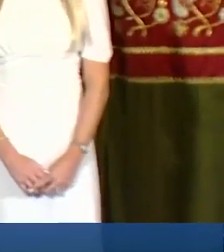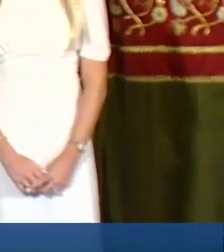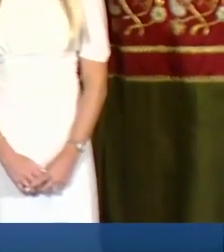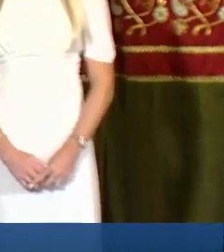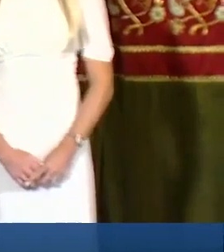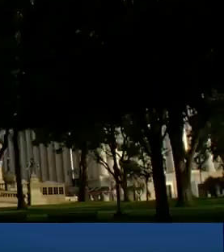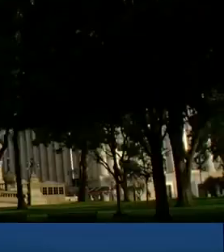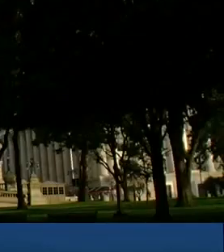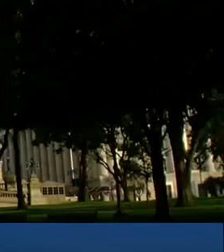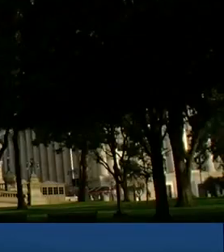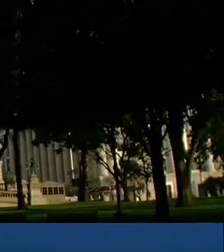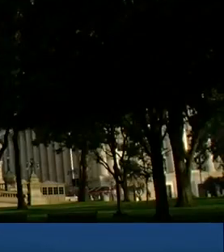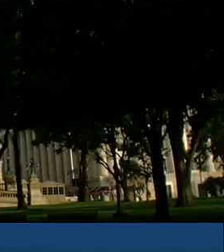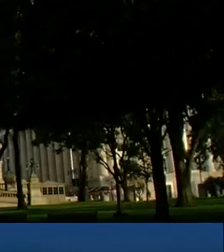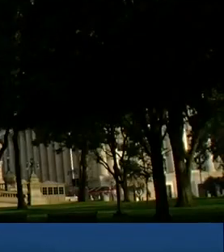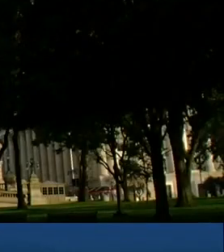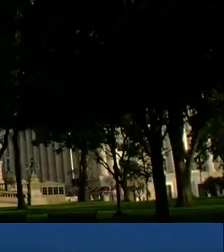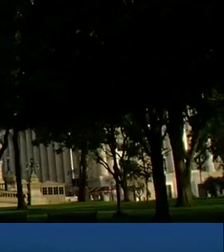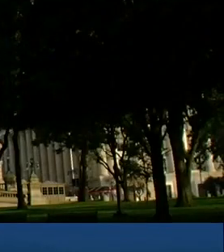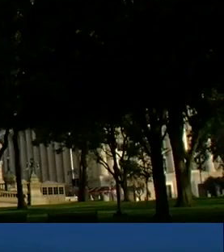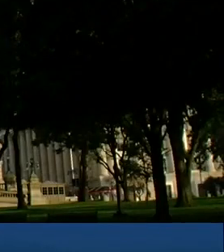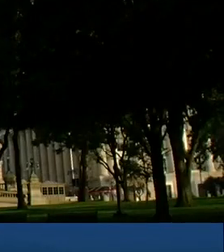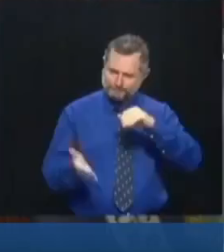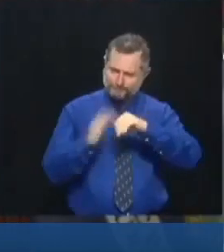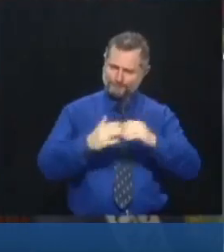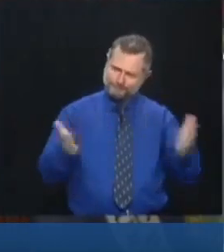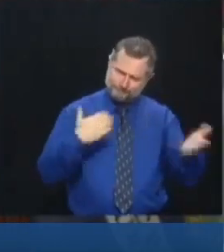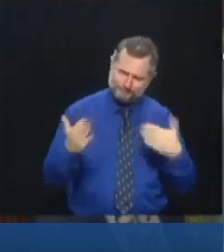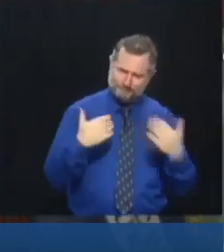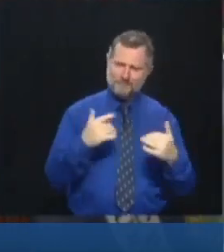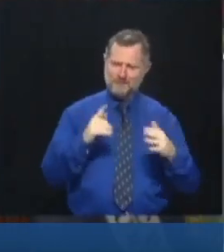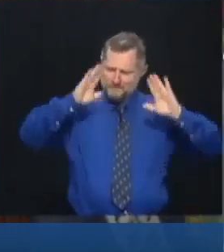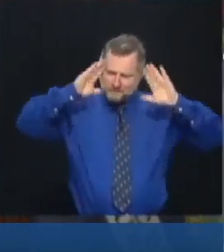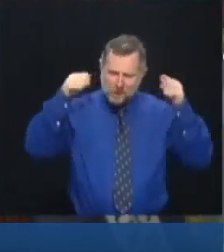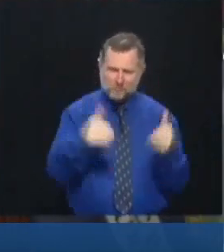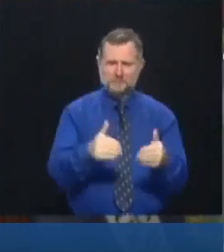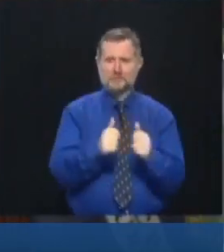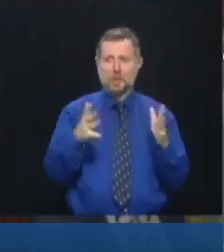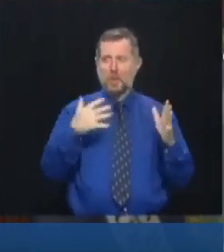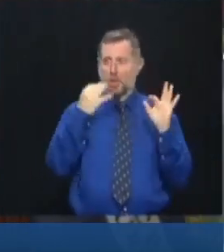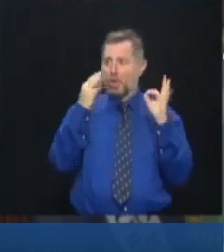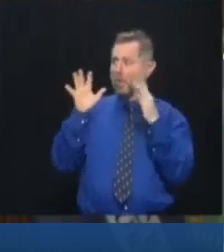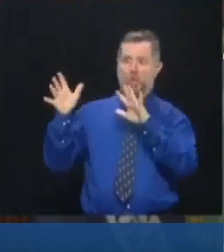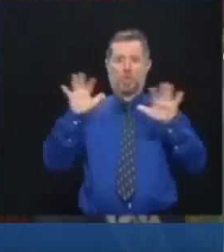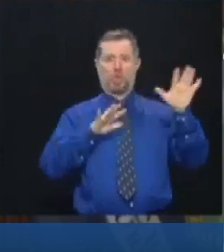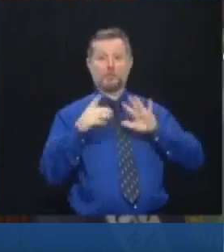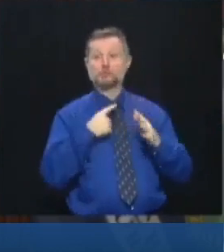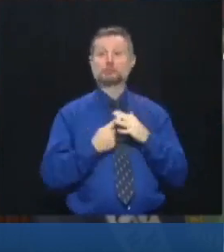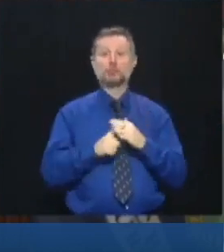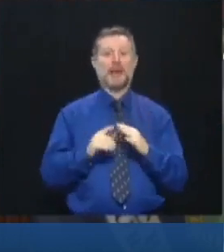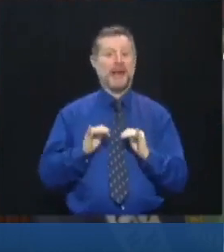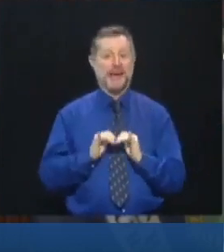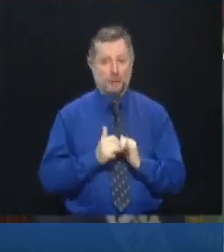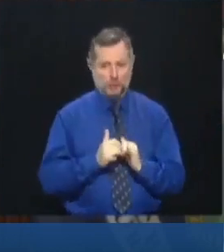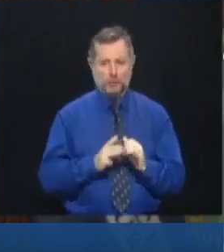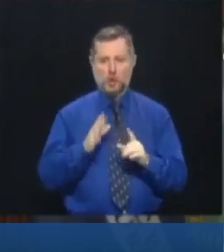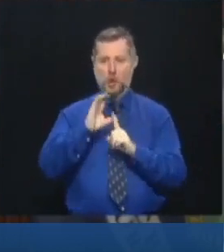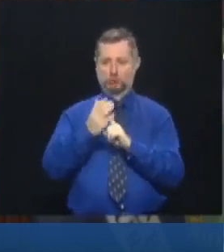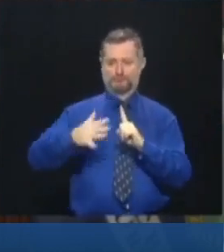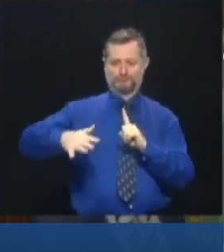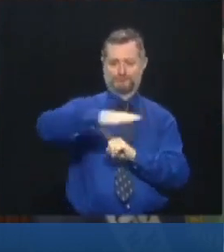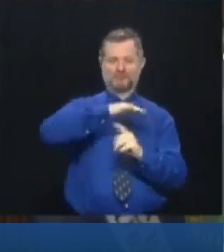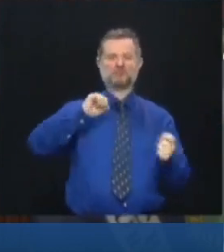to Albany with shockwaves soon to be felt statewide. And that begins with a dramatic change in culture, with